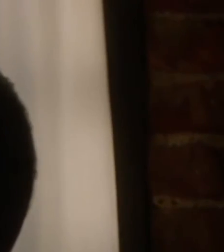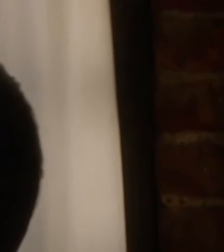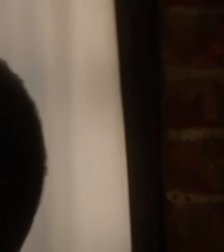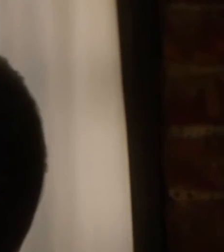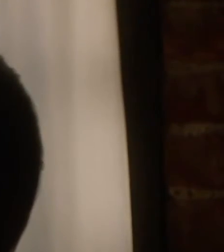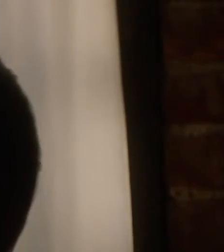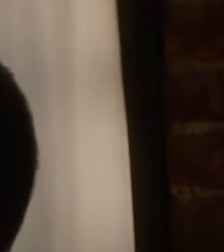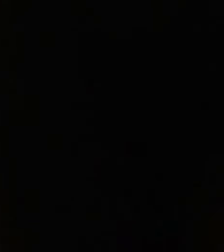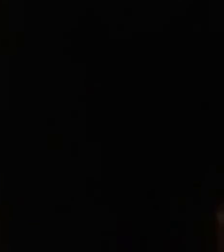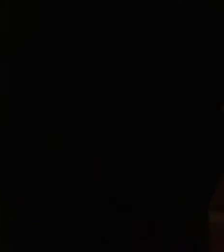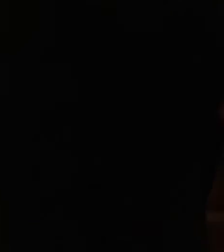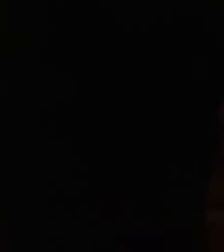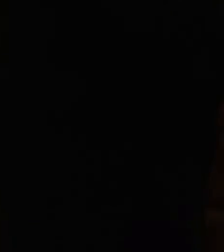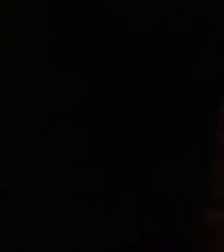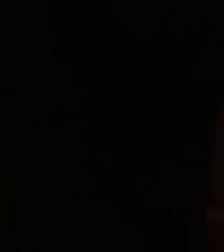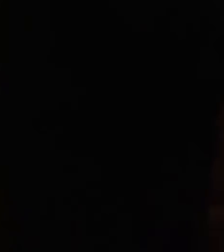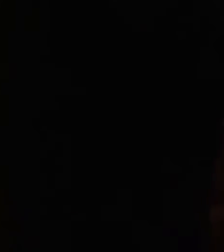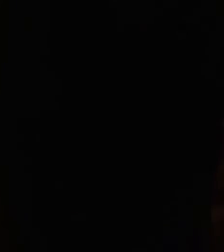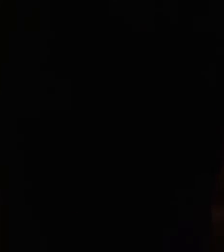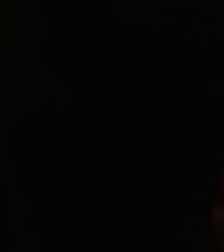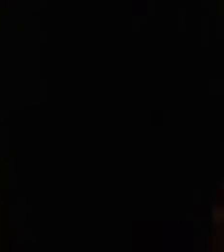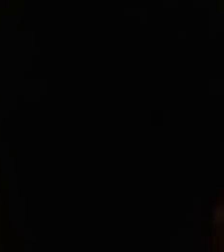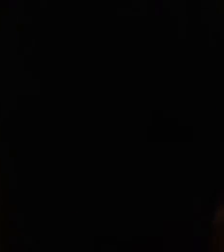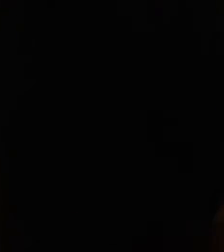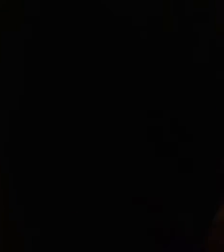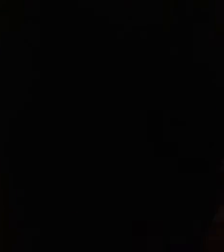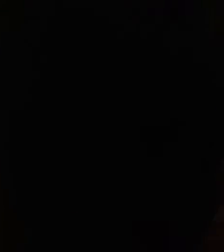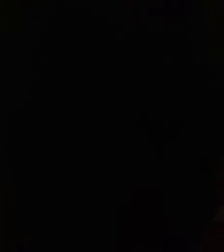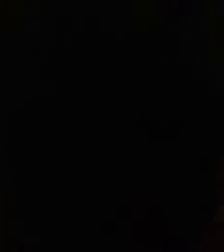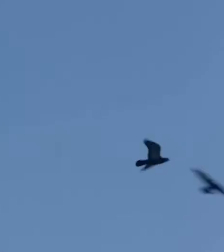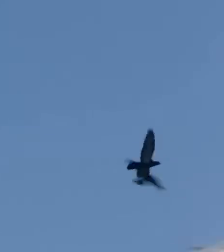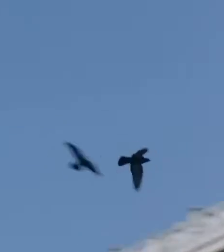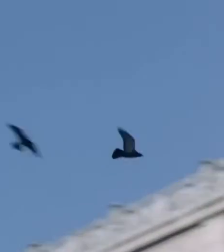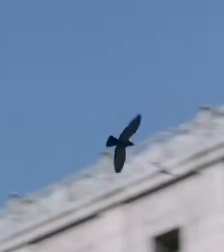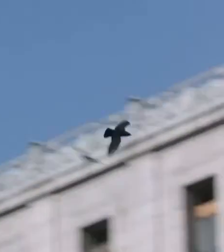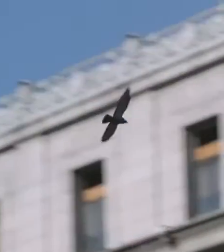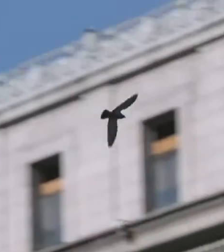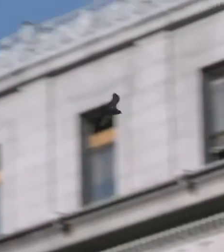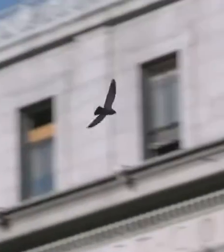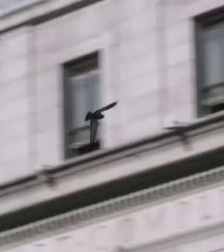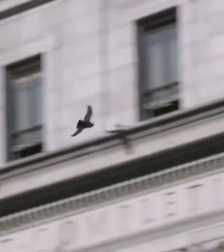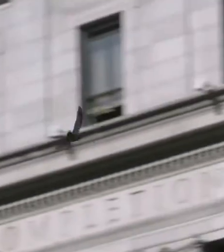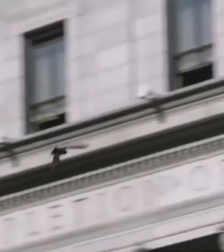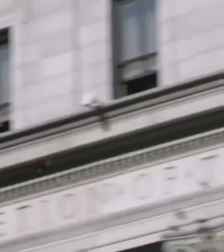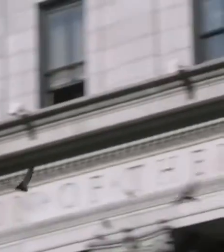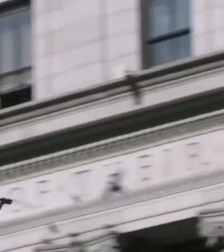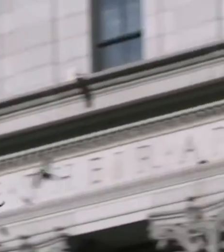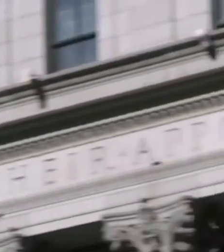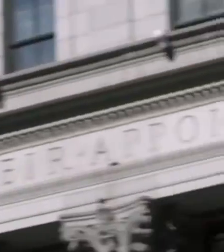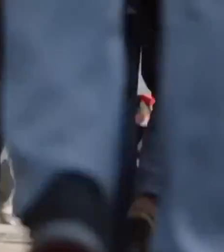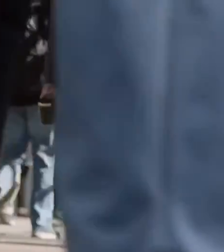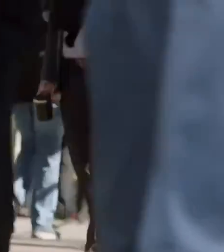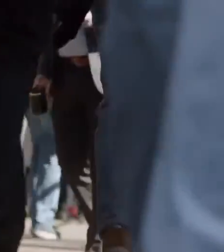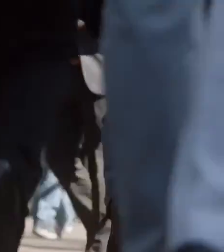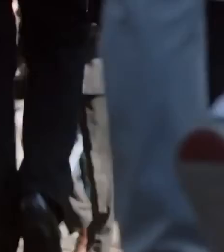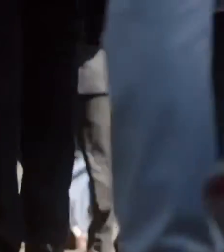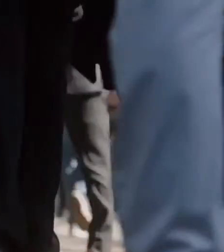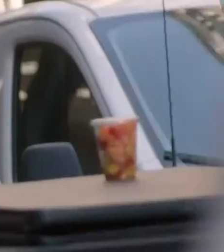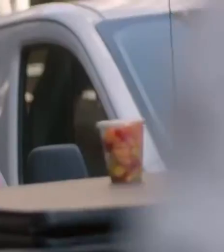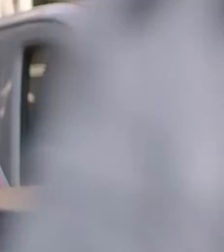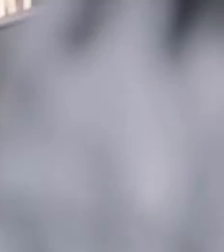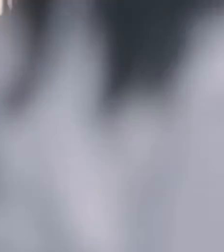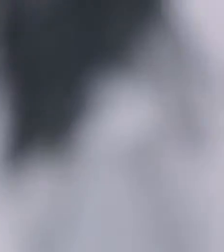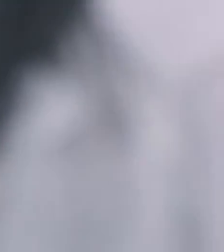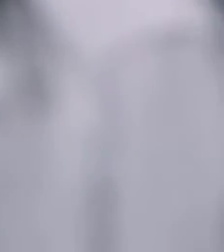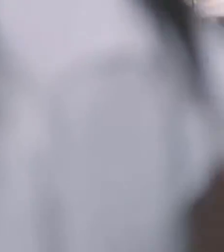Being undocumented affects everything. Things like health insurance, if you're a student, things like financial